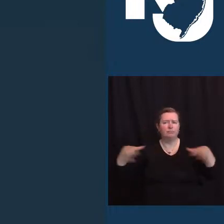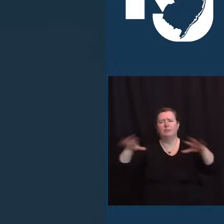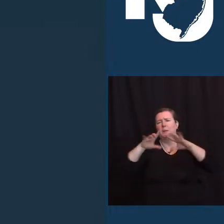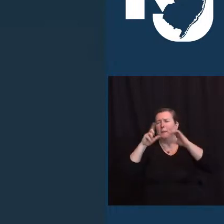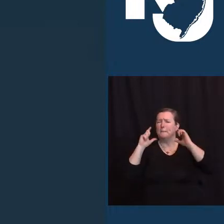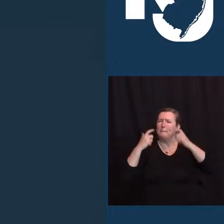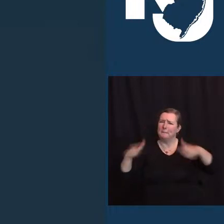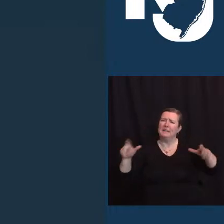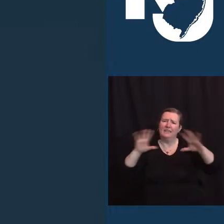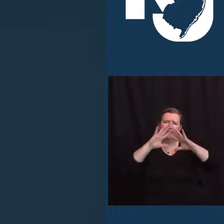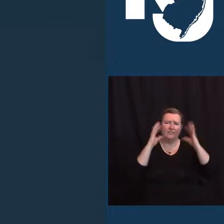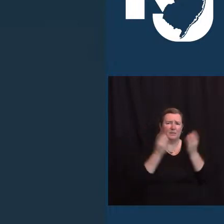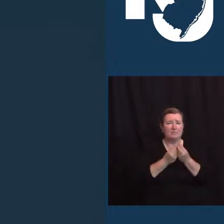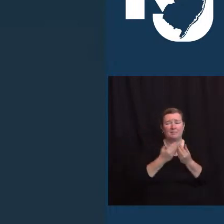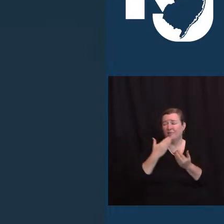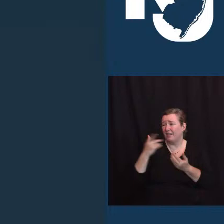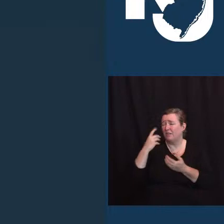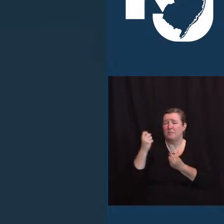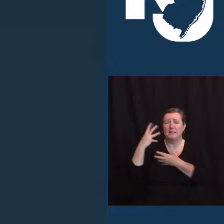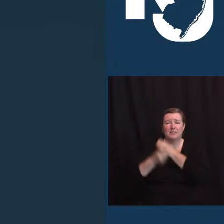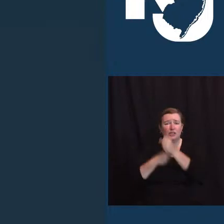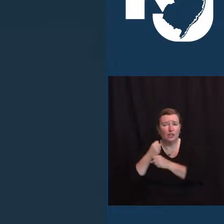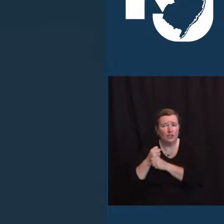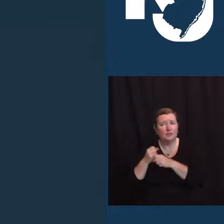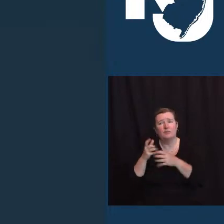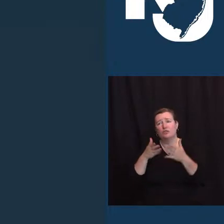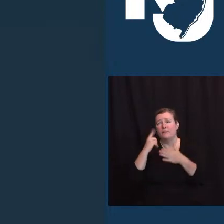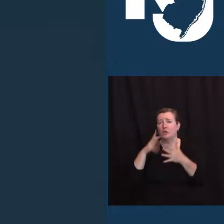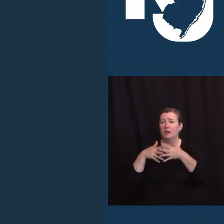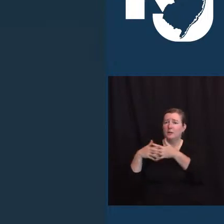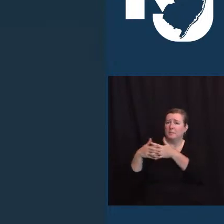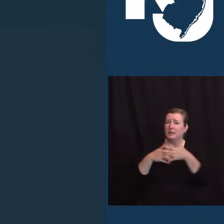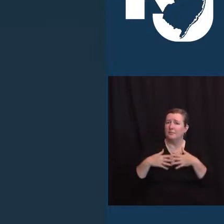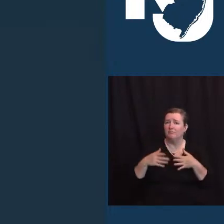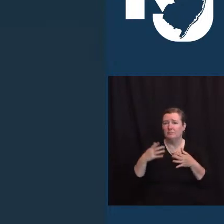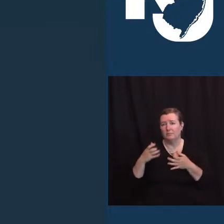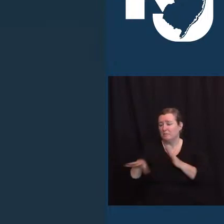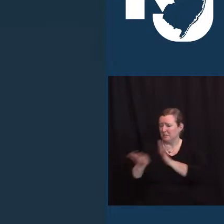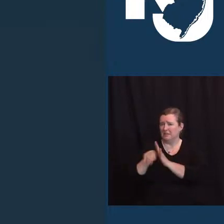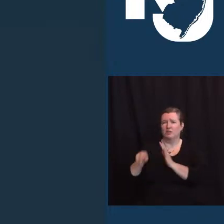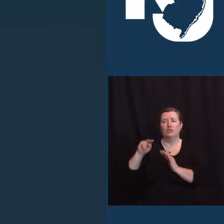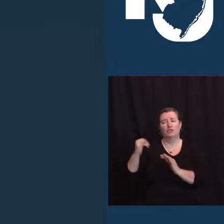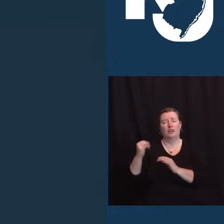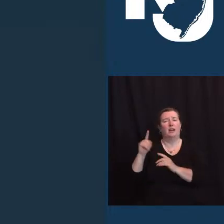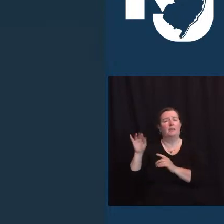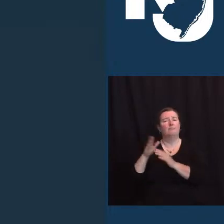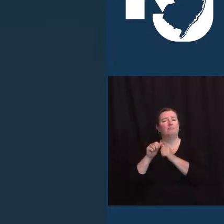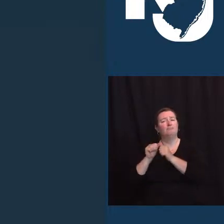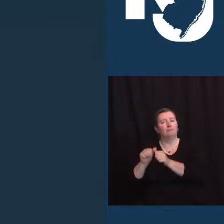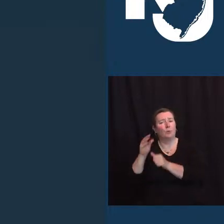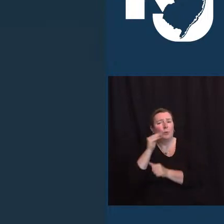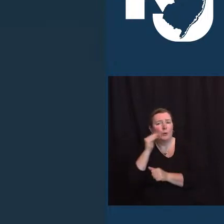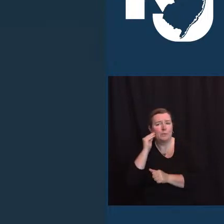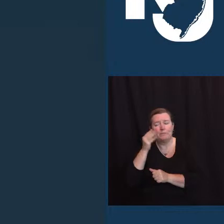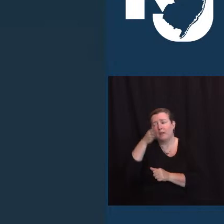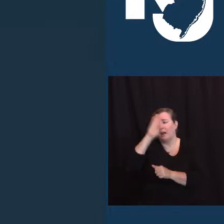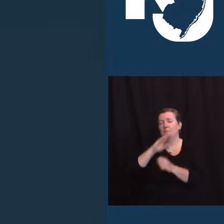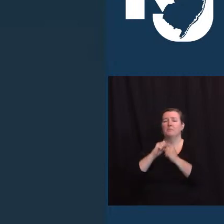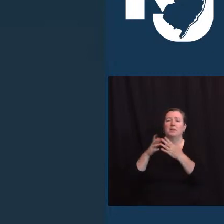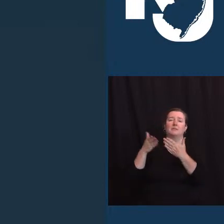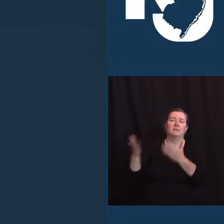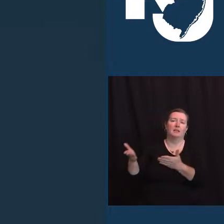We thank William for his service to our nation and for choosing to make New Jersey his home for all these many, many years. May God bless and watch over